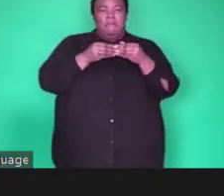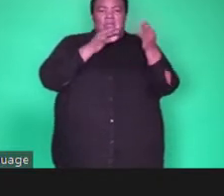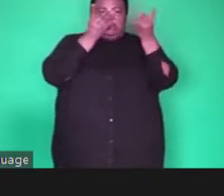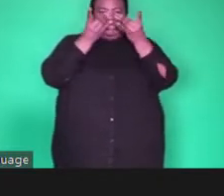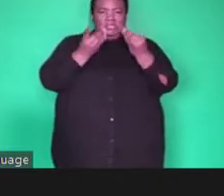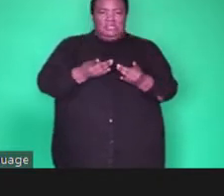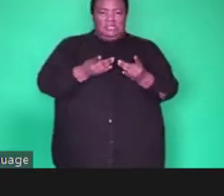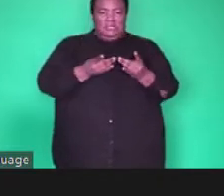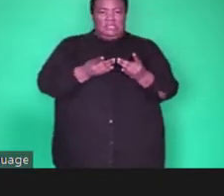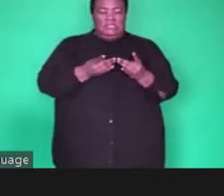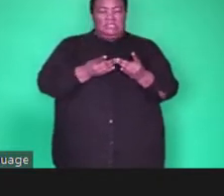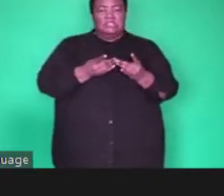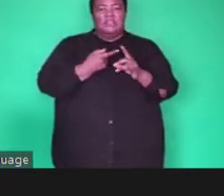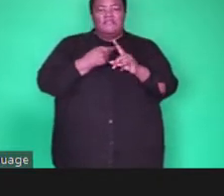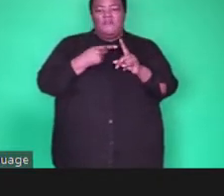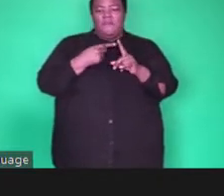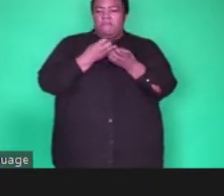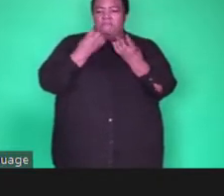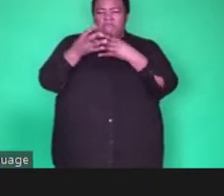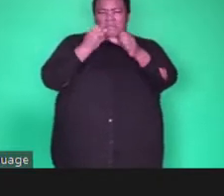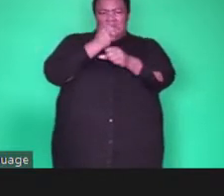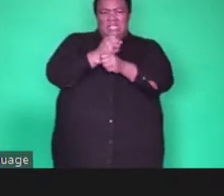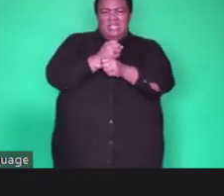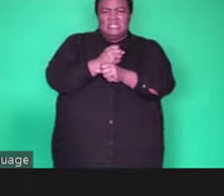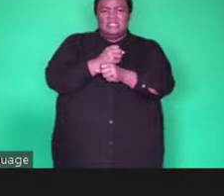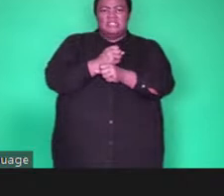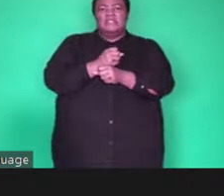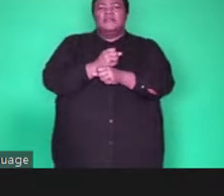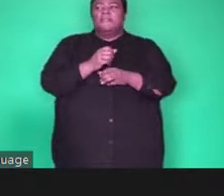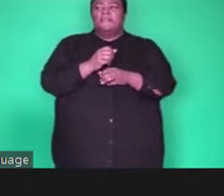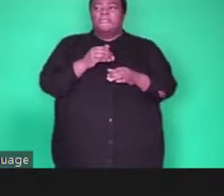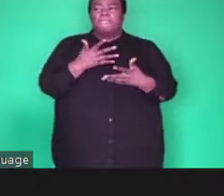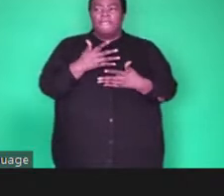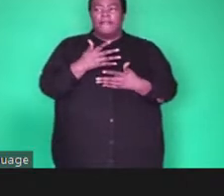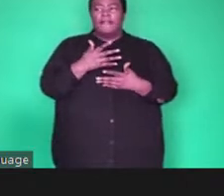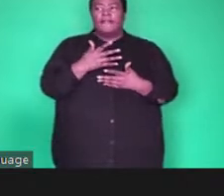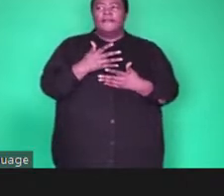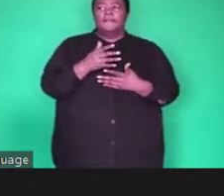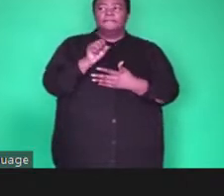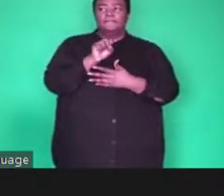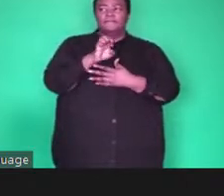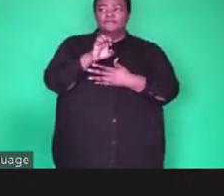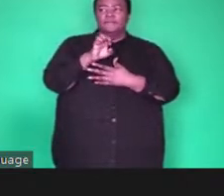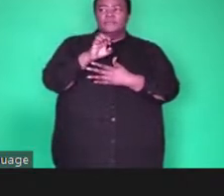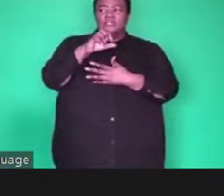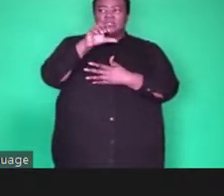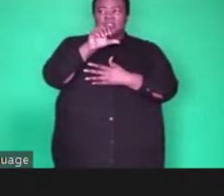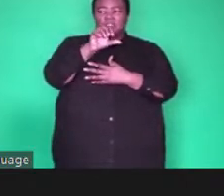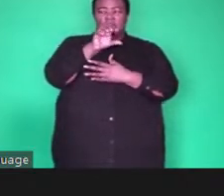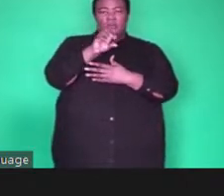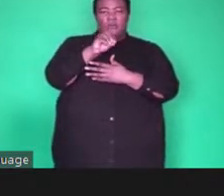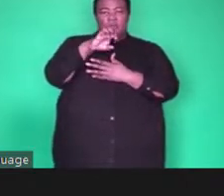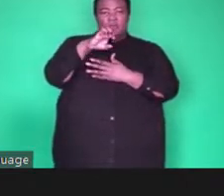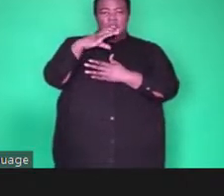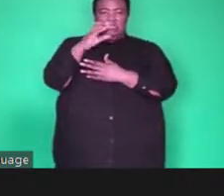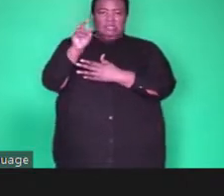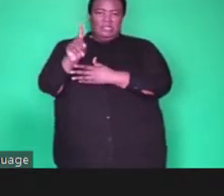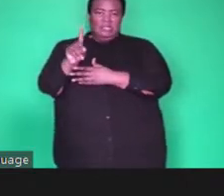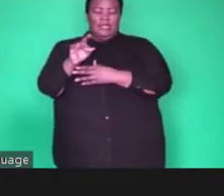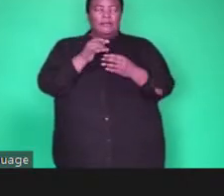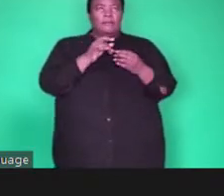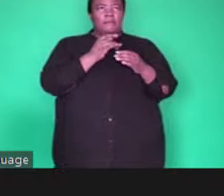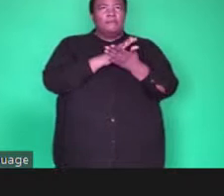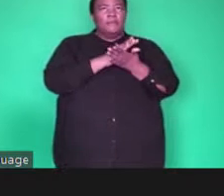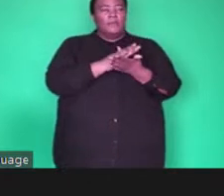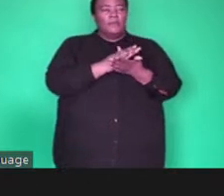the following years, such as the example of Syria to Sweden for particularly the period from 2012 to 2018.